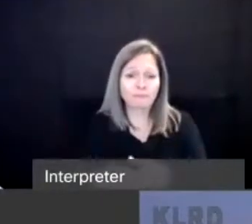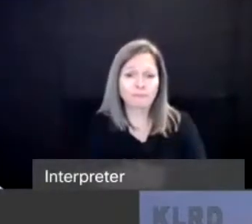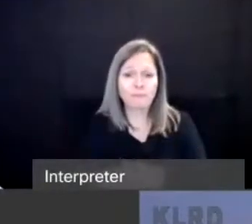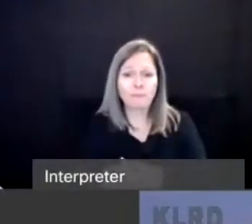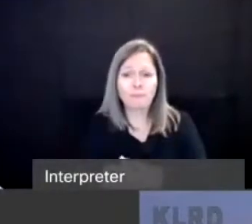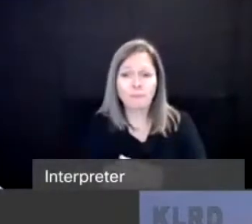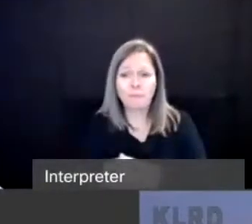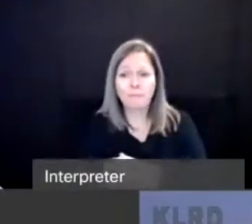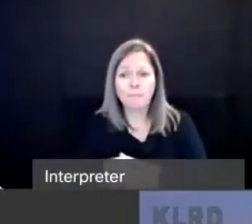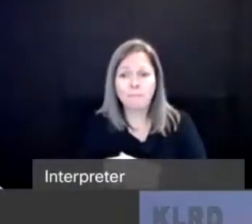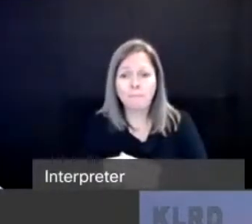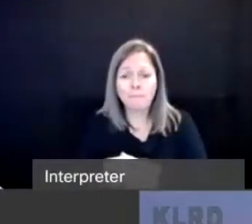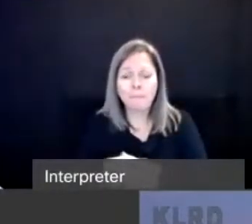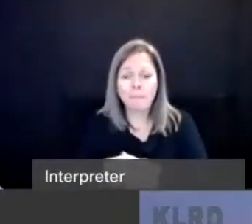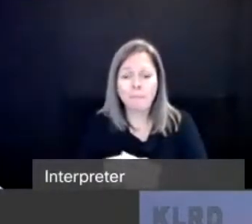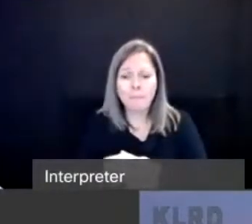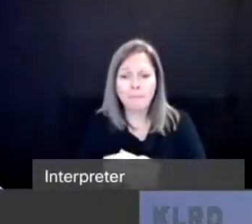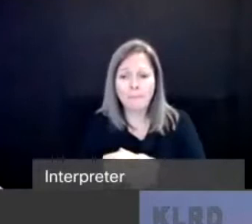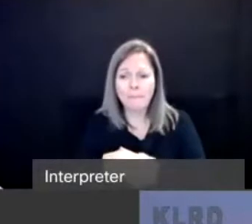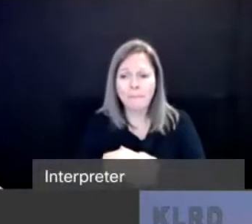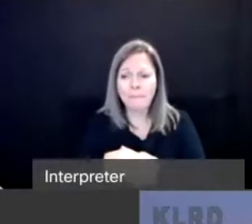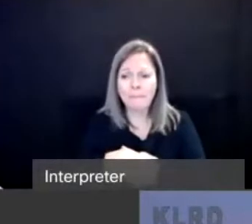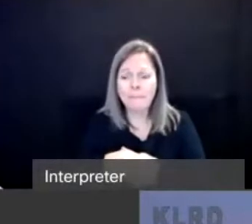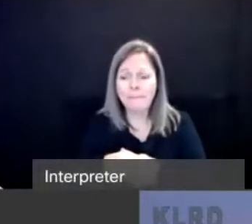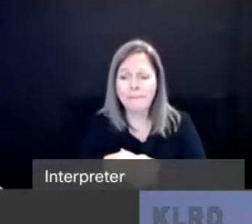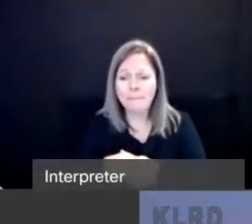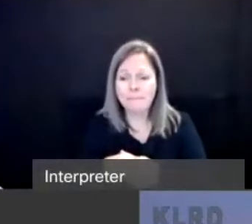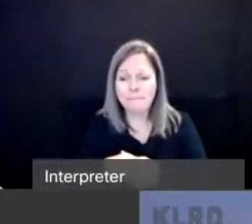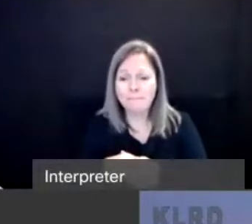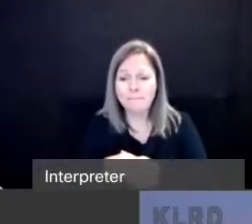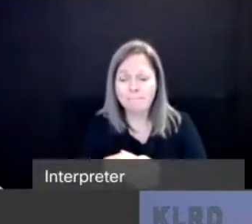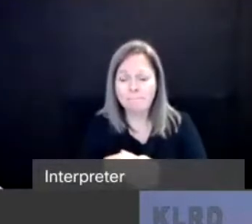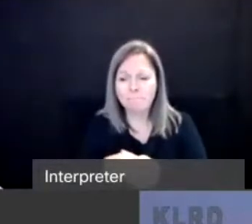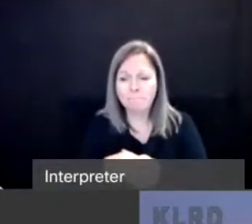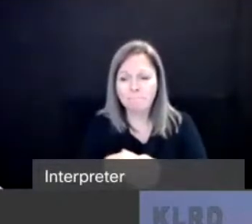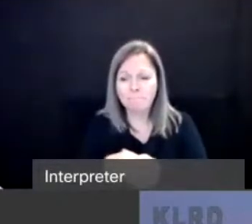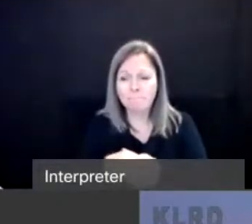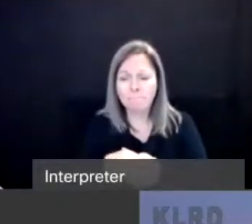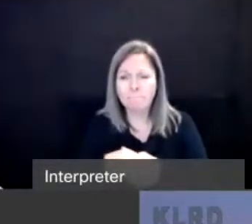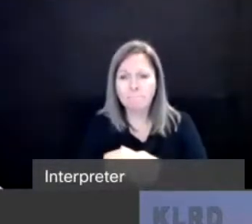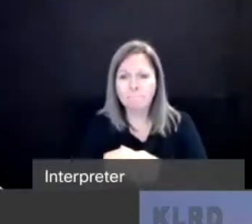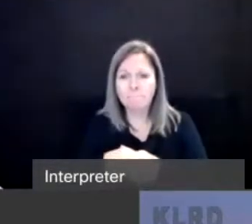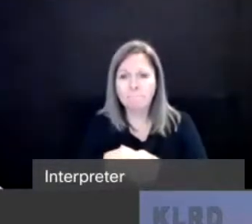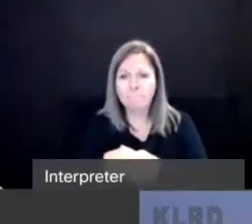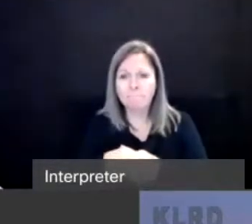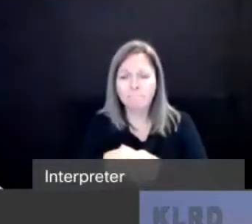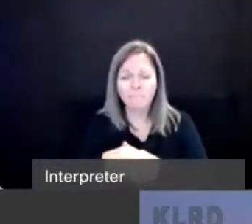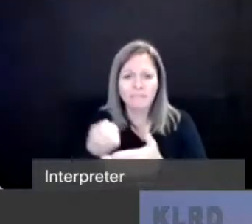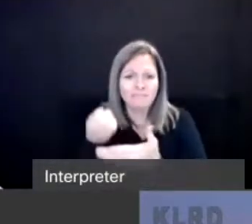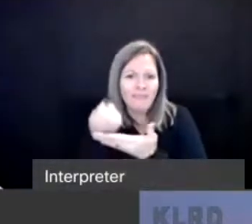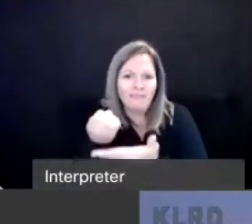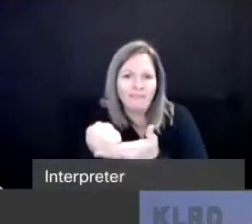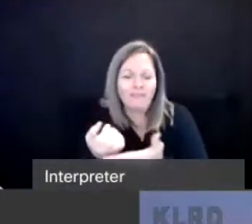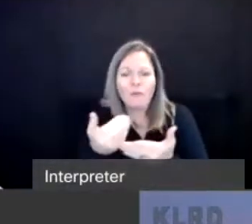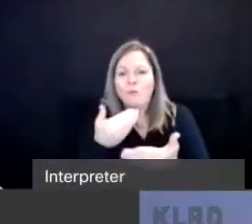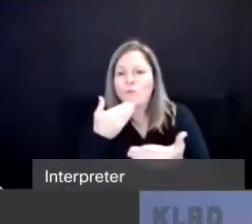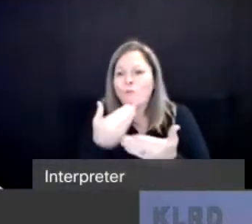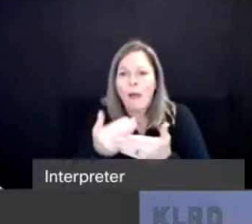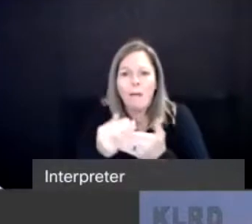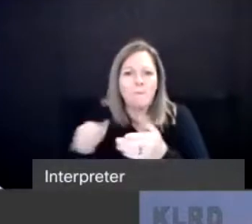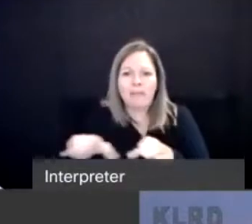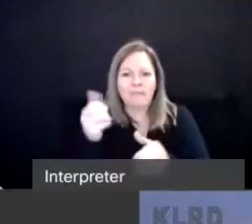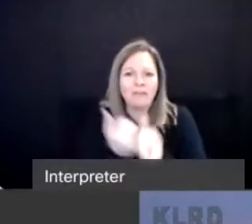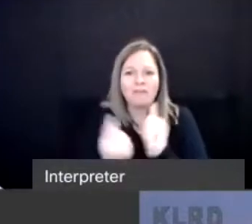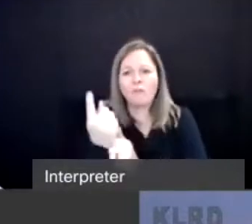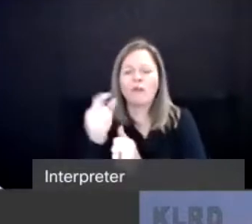it just shows that, it's for the well-being of everyone, that there should be some rules and regulations in